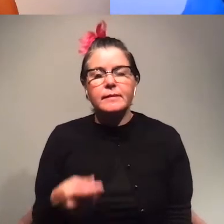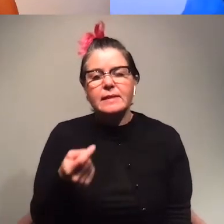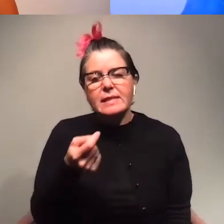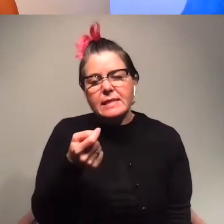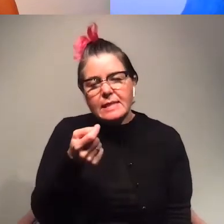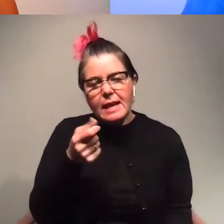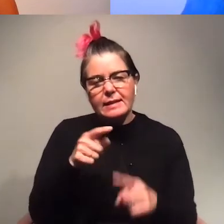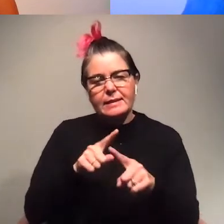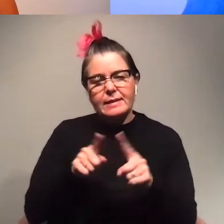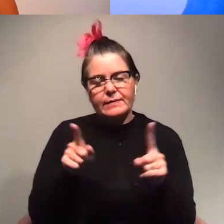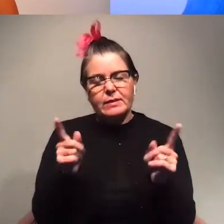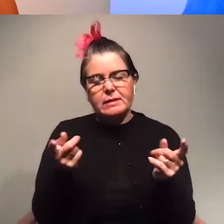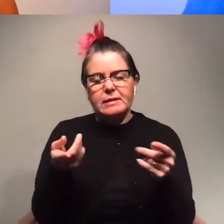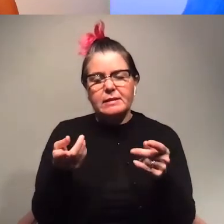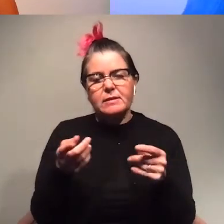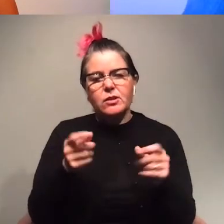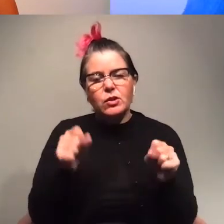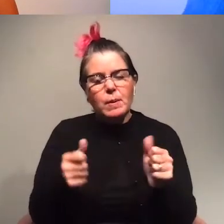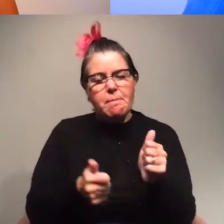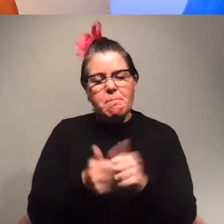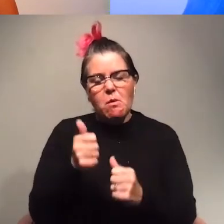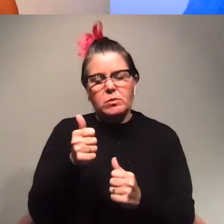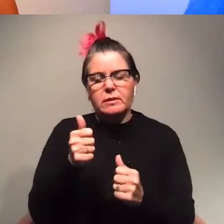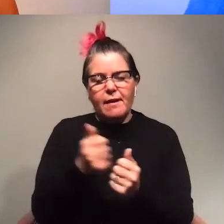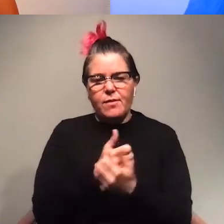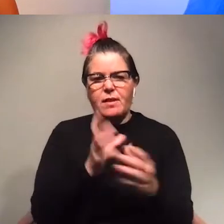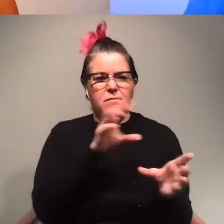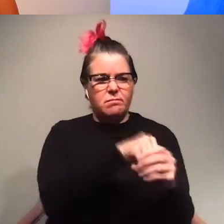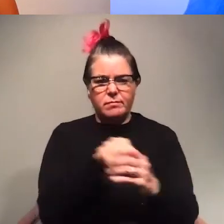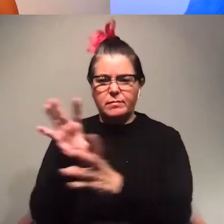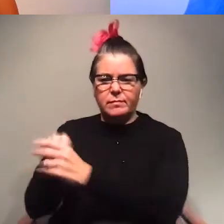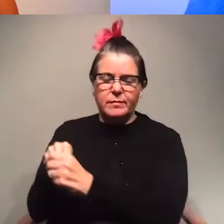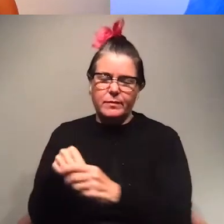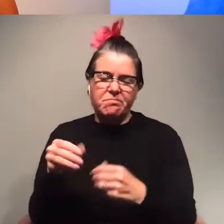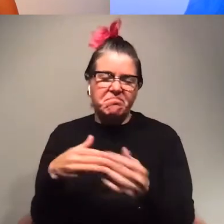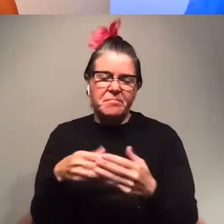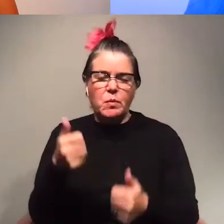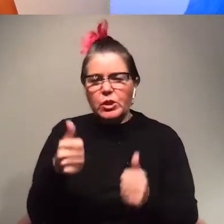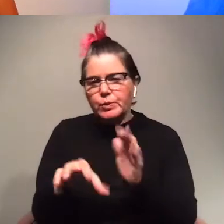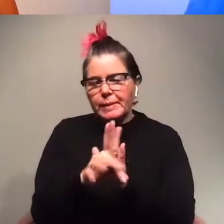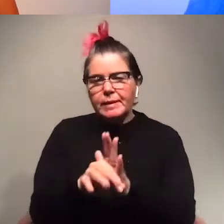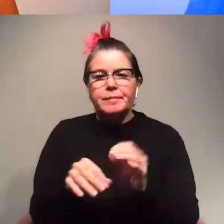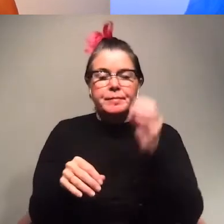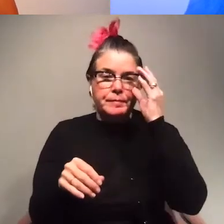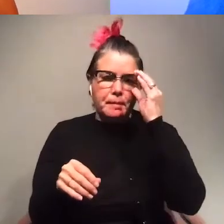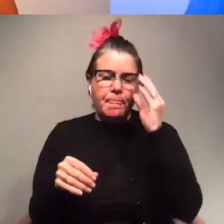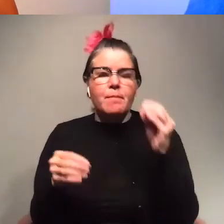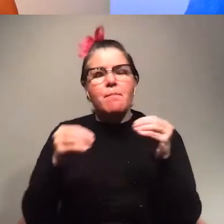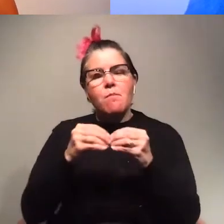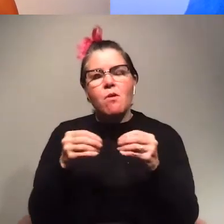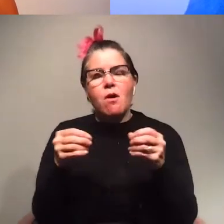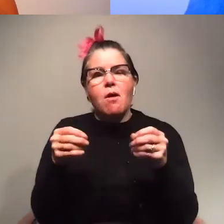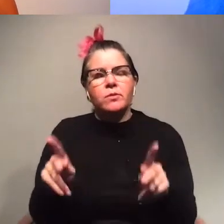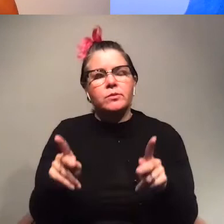would say that you could probably do most of everything in either one of the majors that you choose. I think you probably have a little bit more opportunity